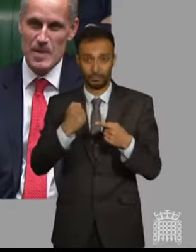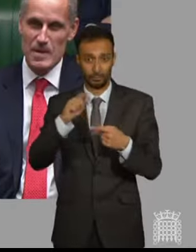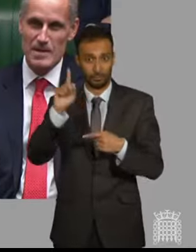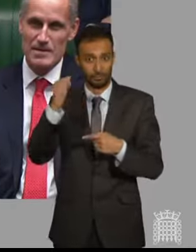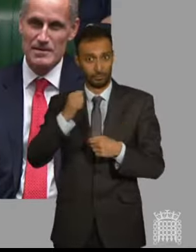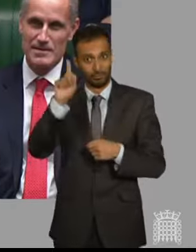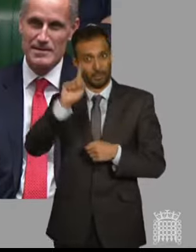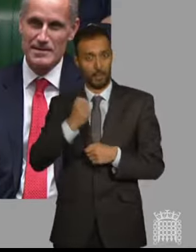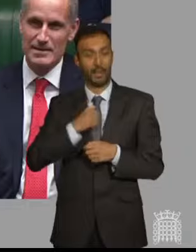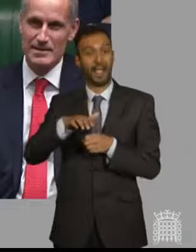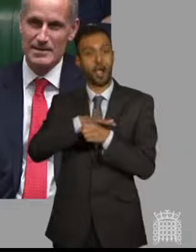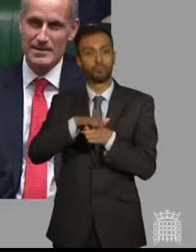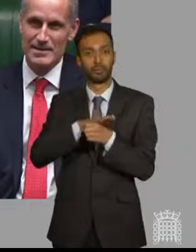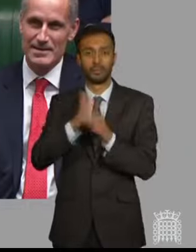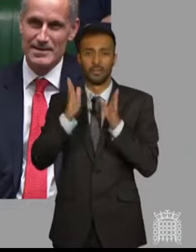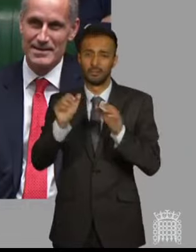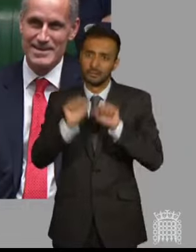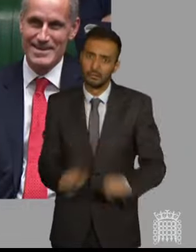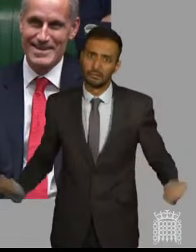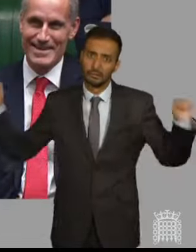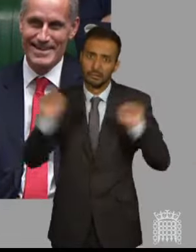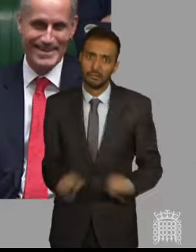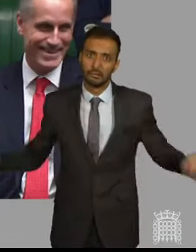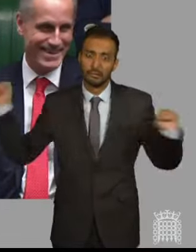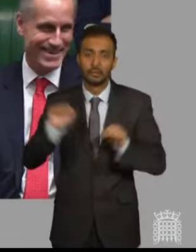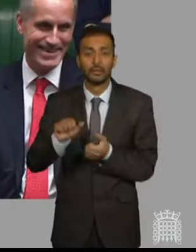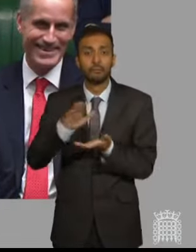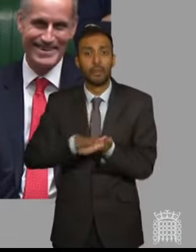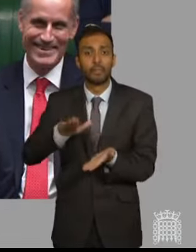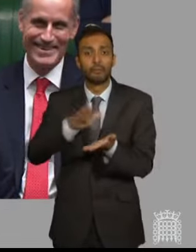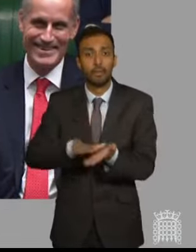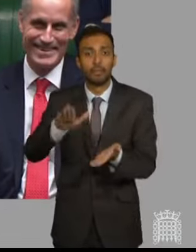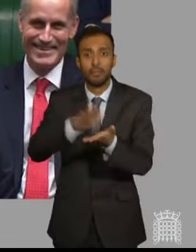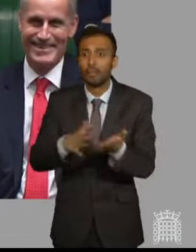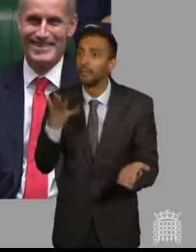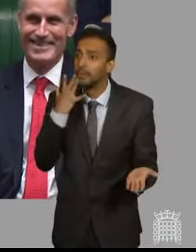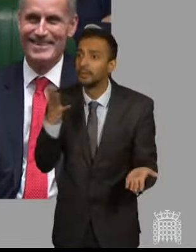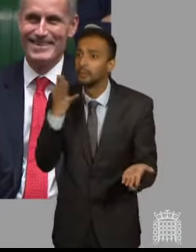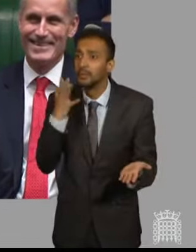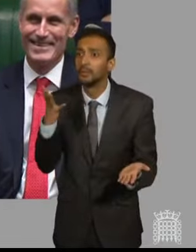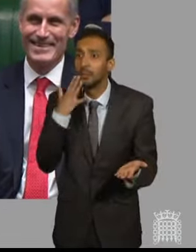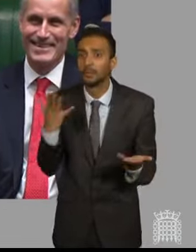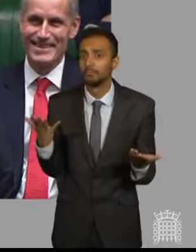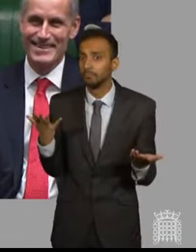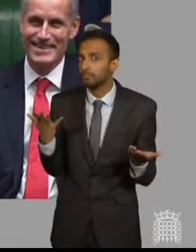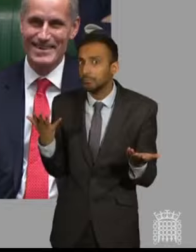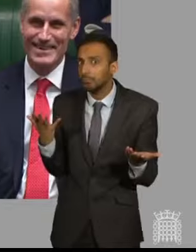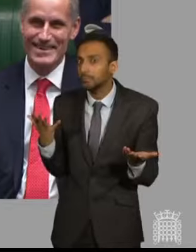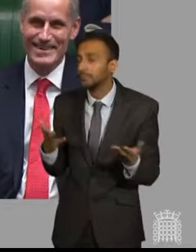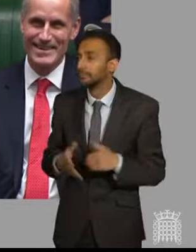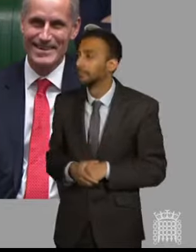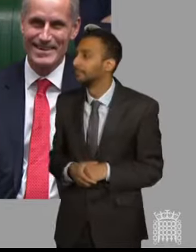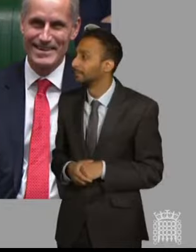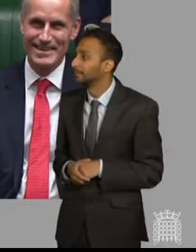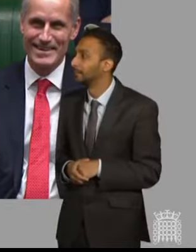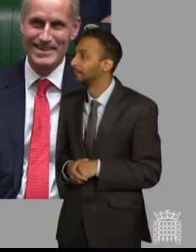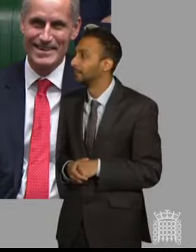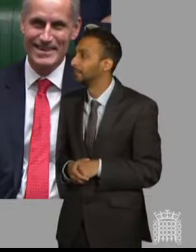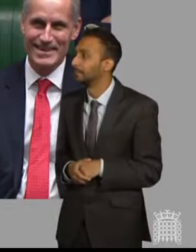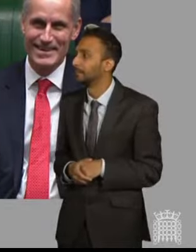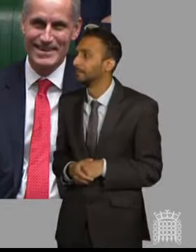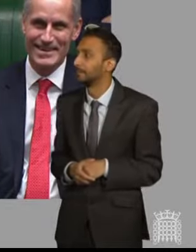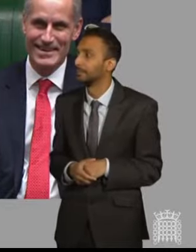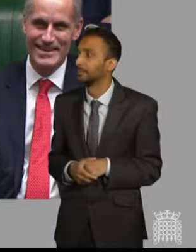repeatedly prolonged, seemingly out of self-interest. Now, this year, out of all people, I didn't expect the Prime Minister to be turning to my predecessor